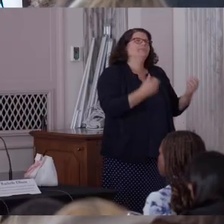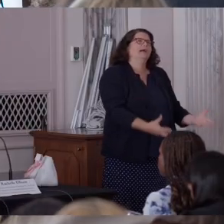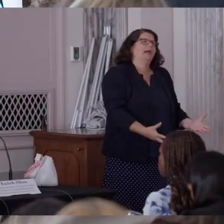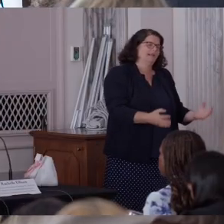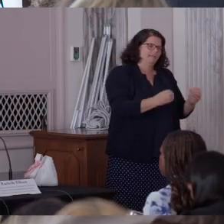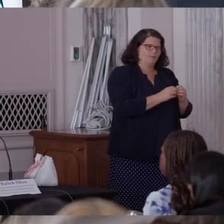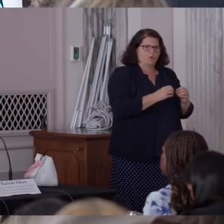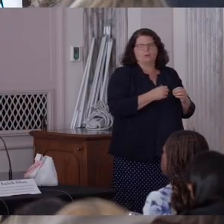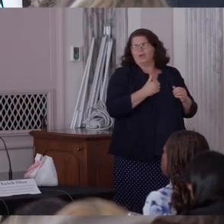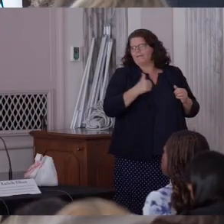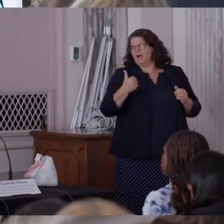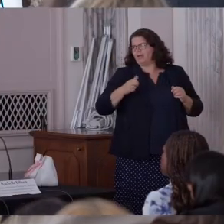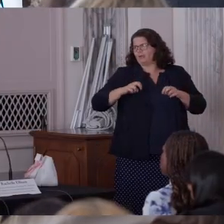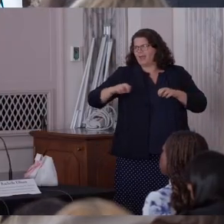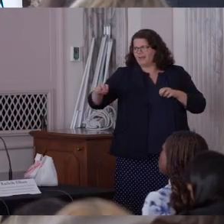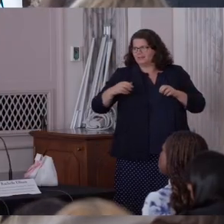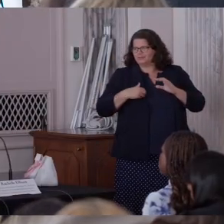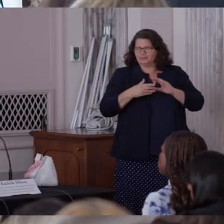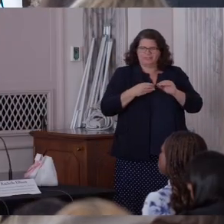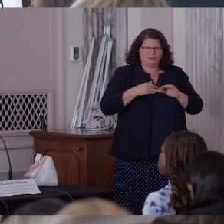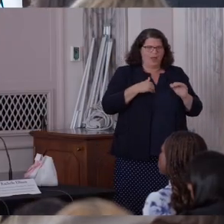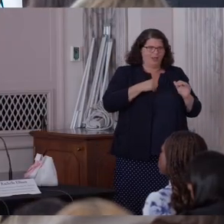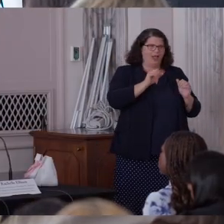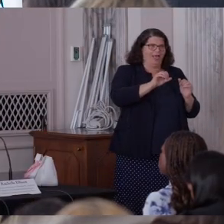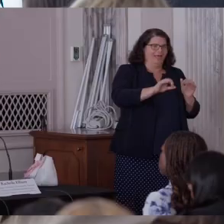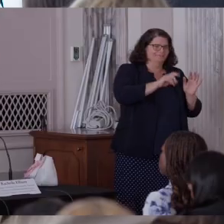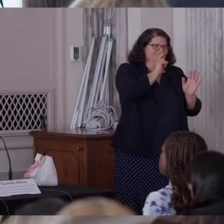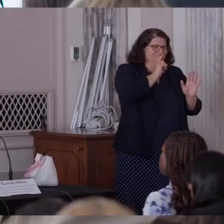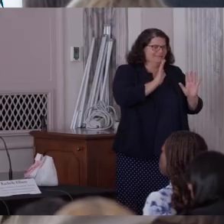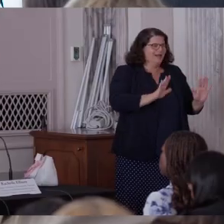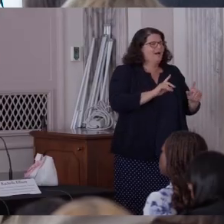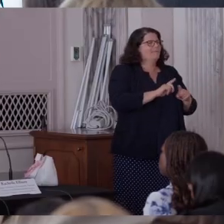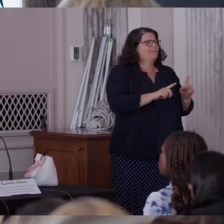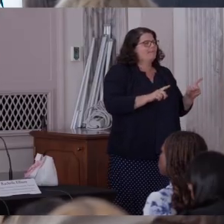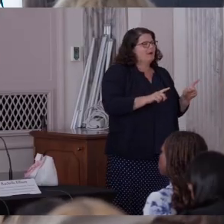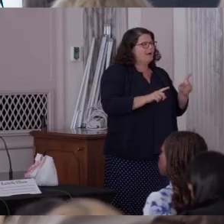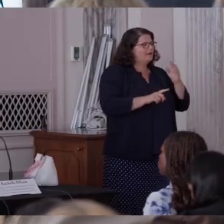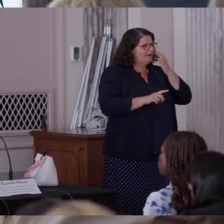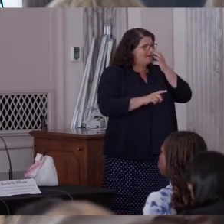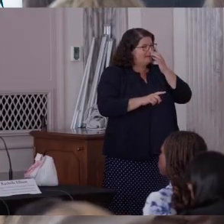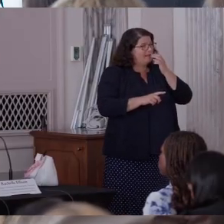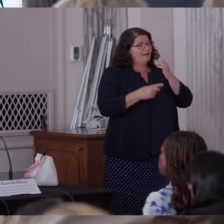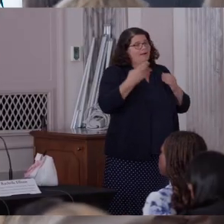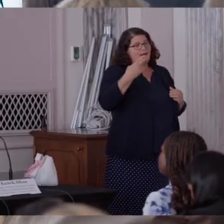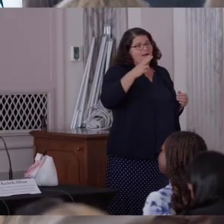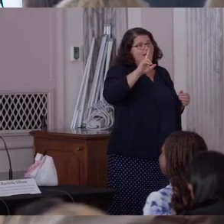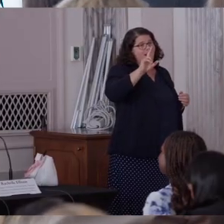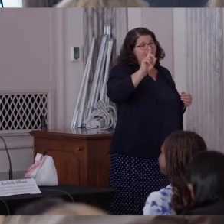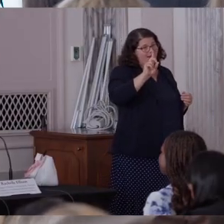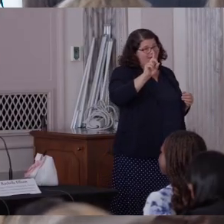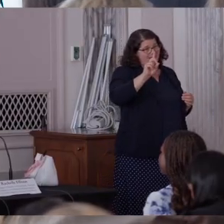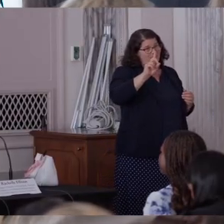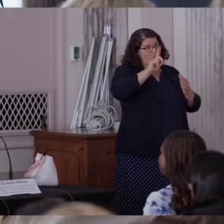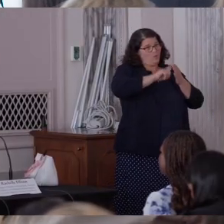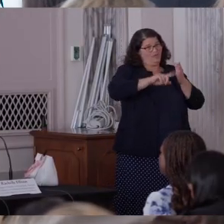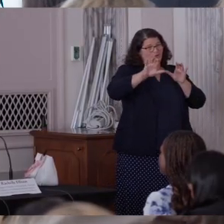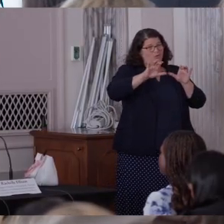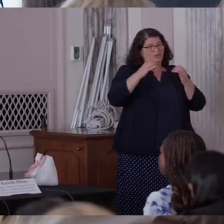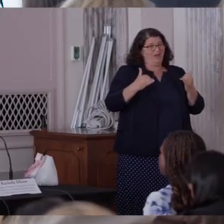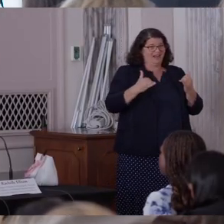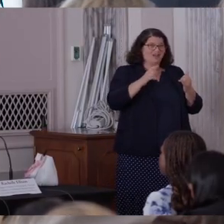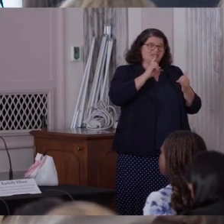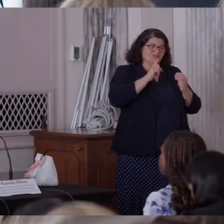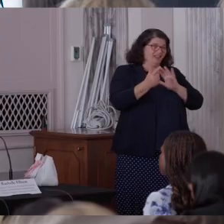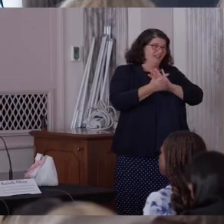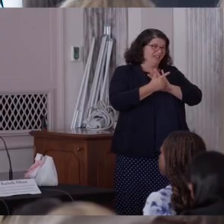other panelists to speak, but what is being done at HUD is actually illegal. So Congress